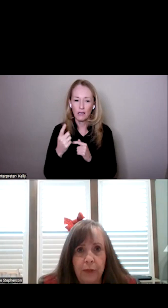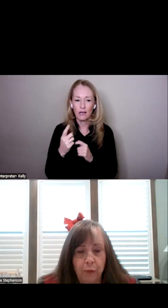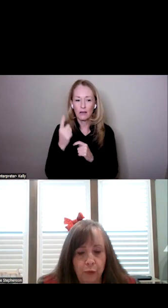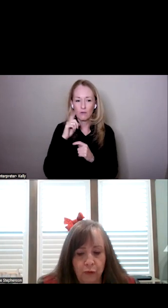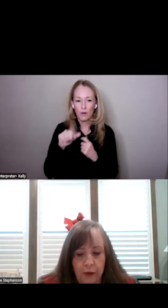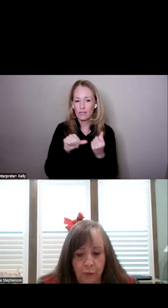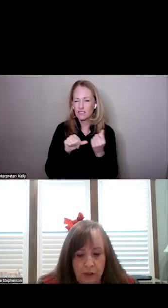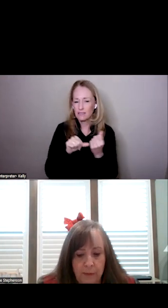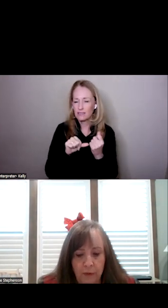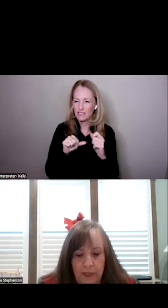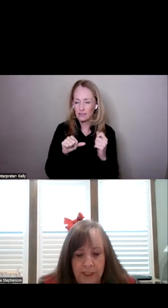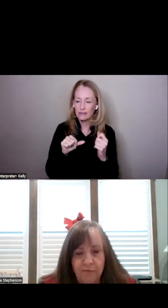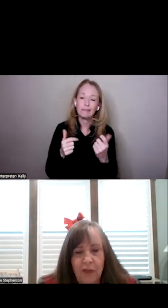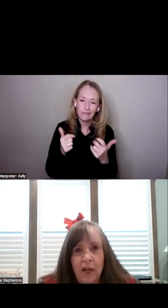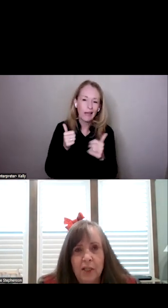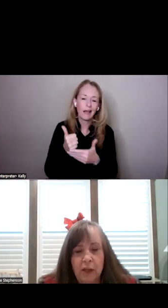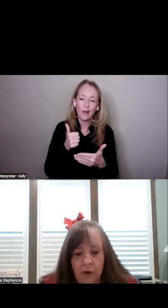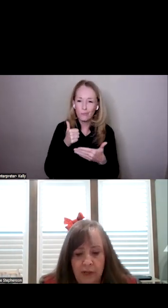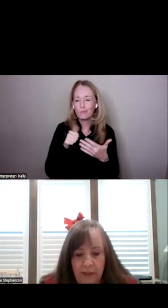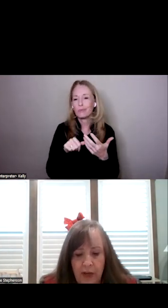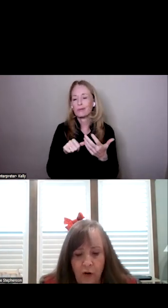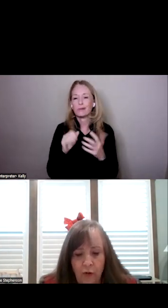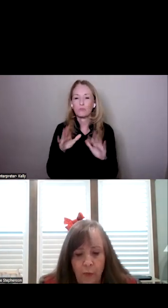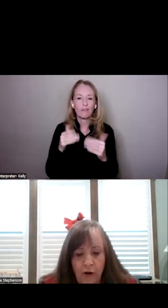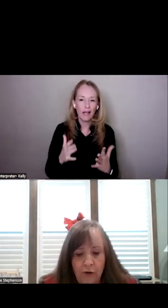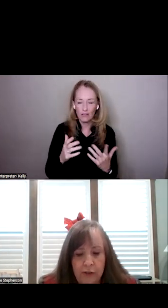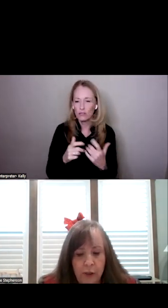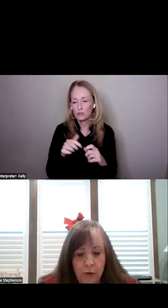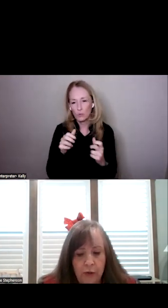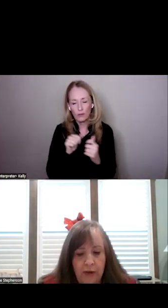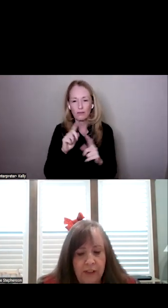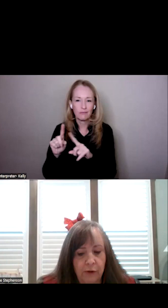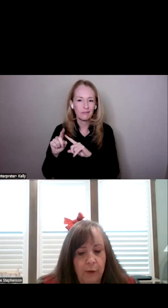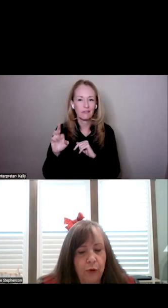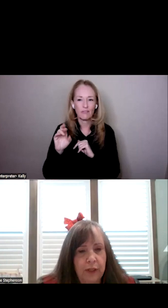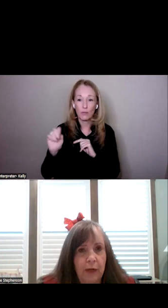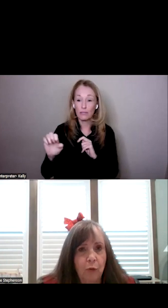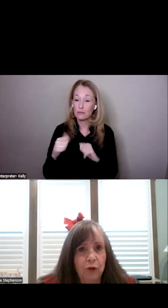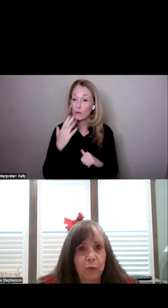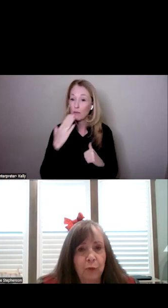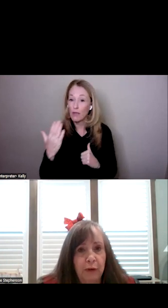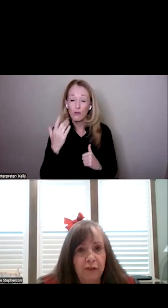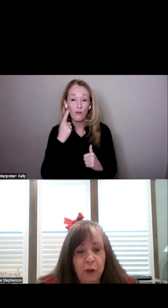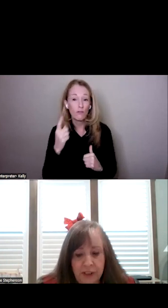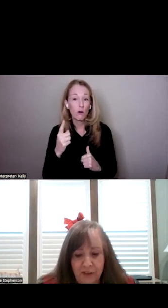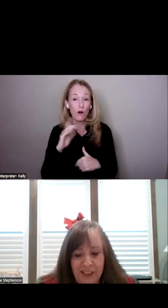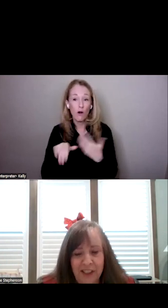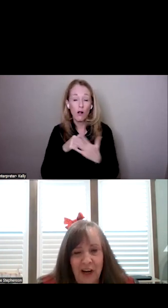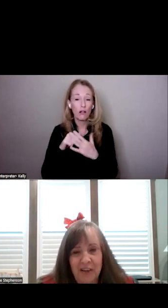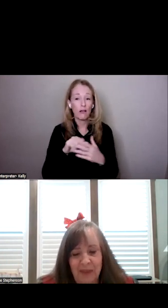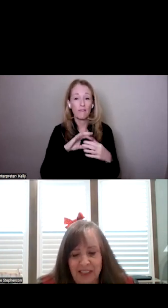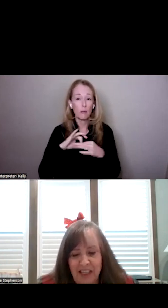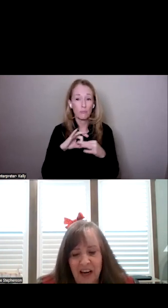help improve reimbursement rates. So I wanted to thank all the partners who gave us their input and multiple reviews of